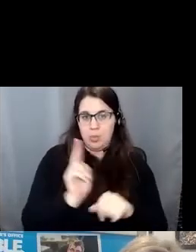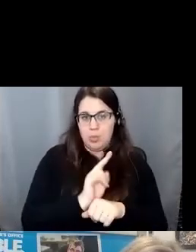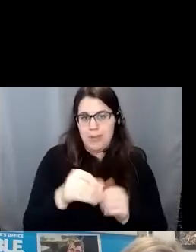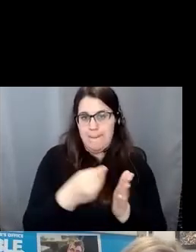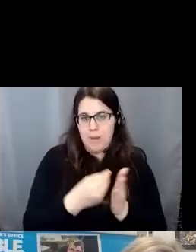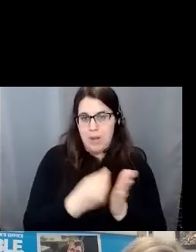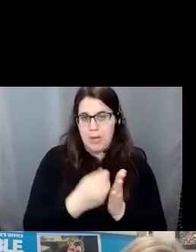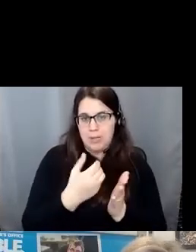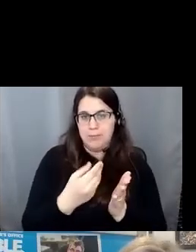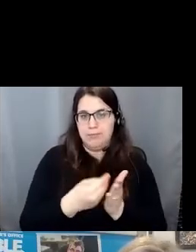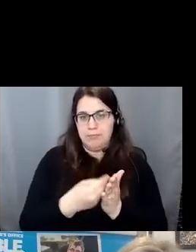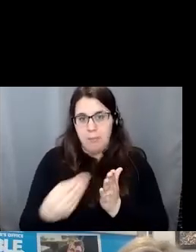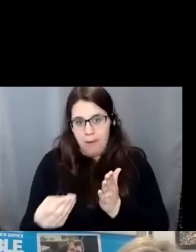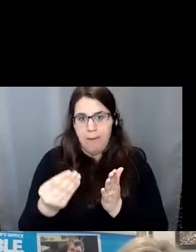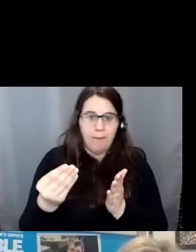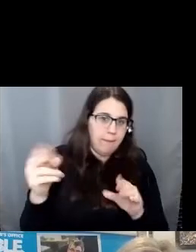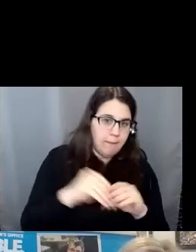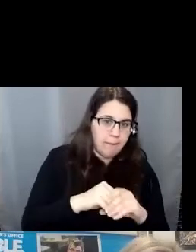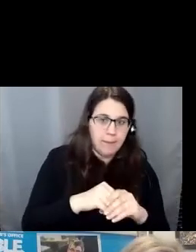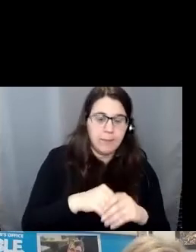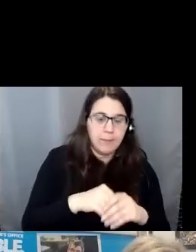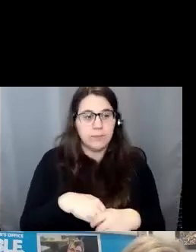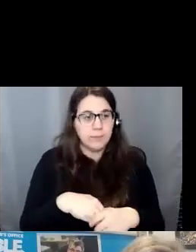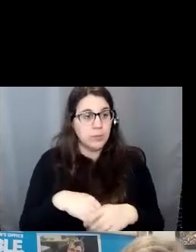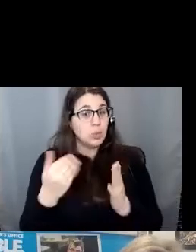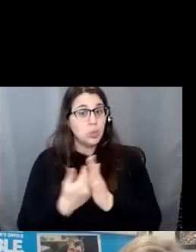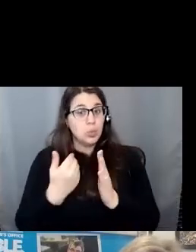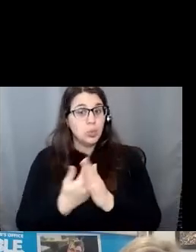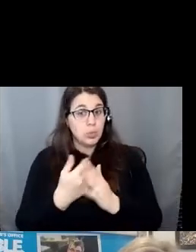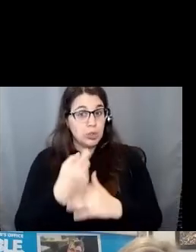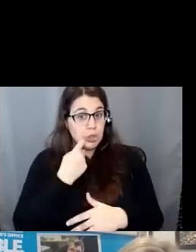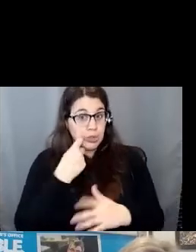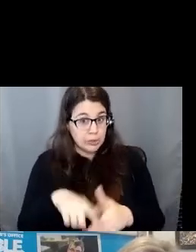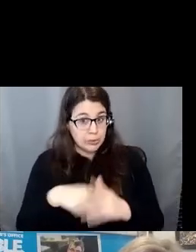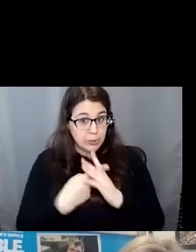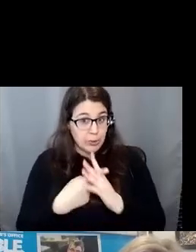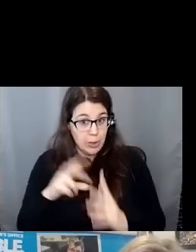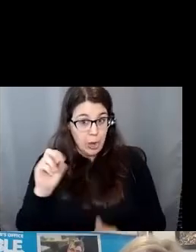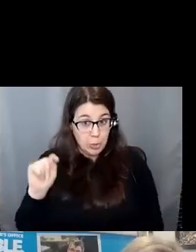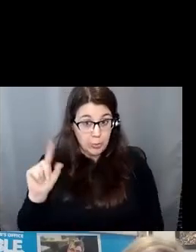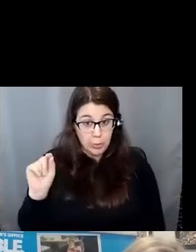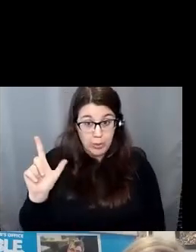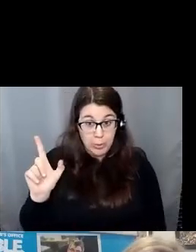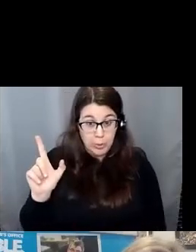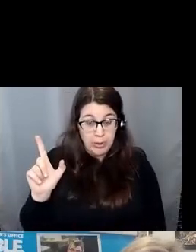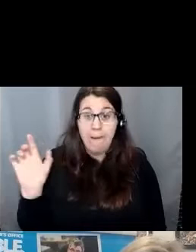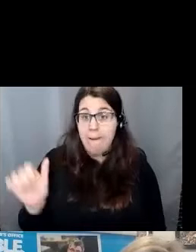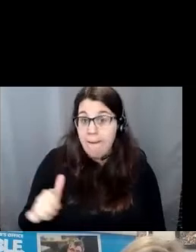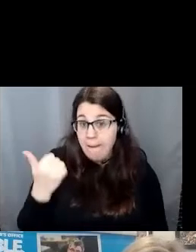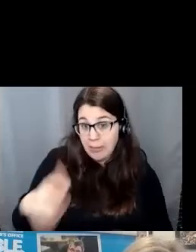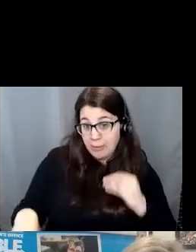And then new as of October 2021, just last month, The following additional